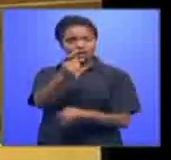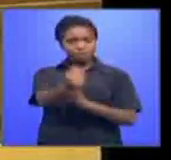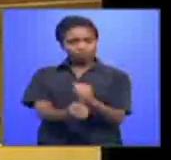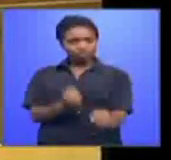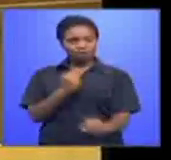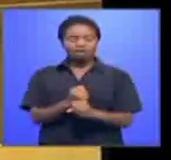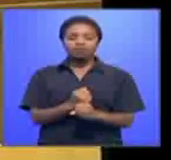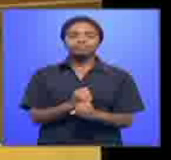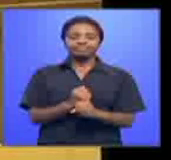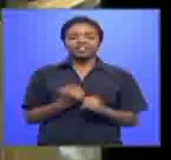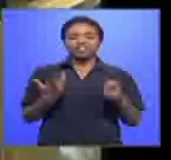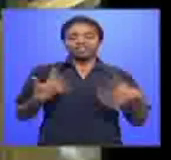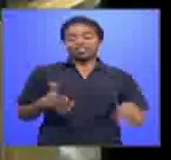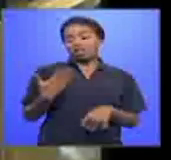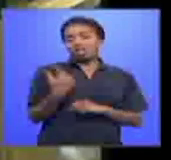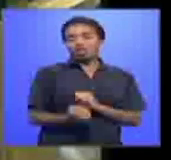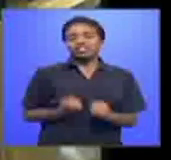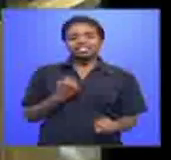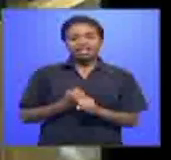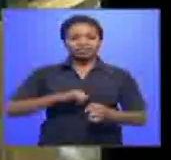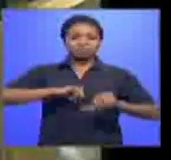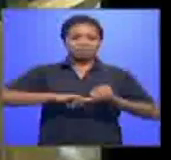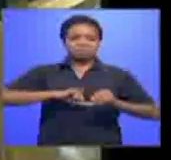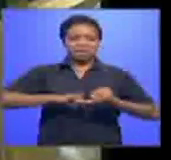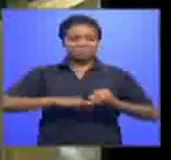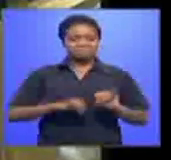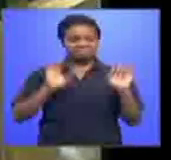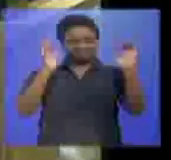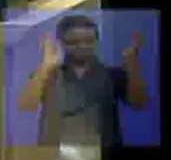officially completed in September last year.